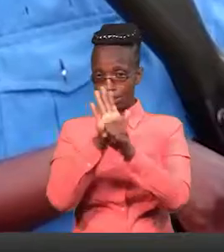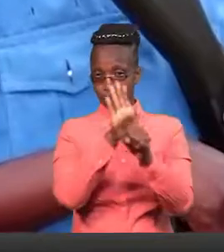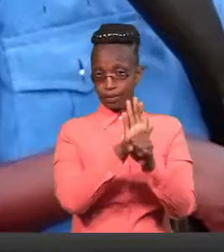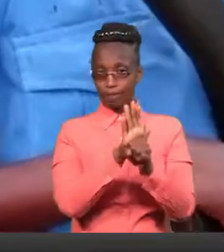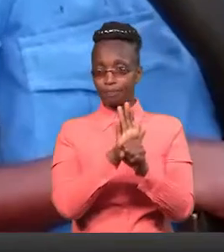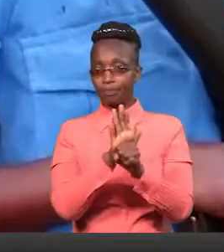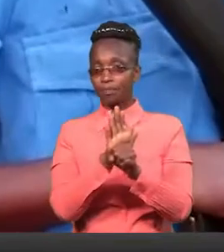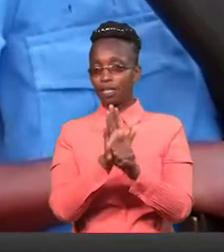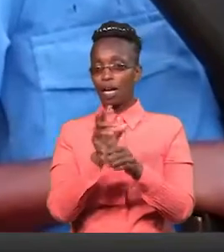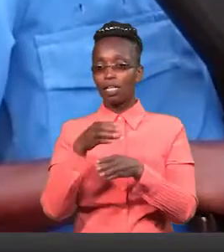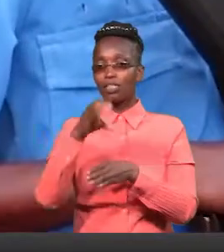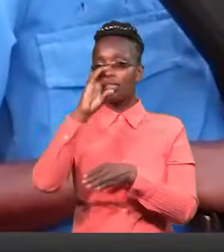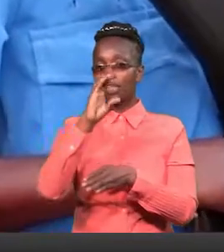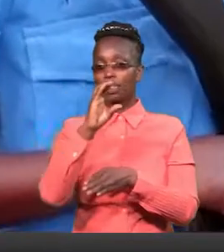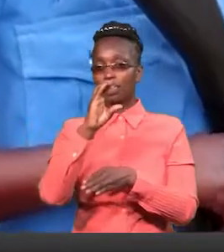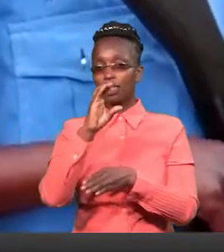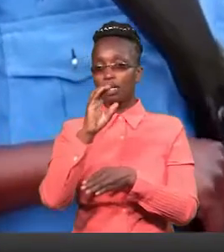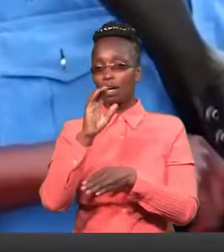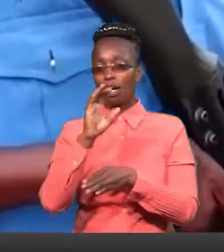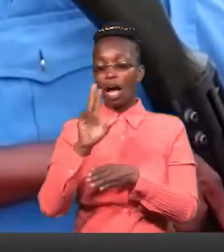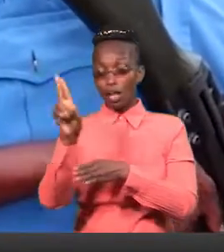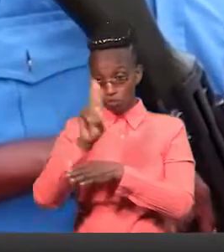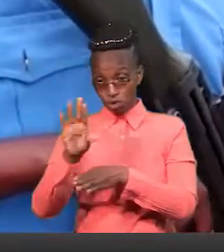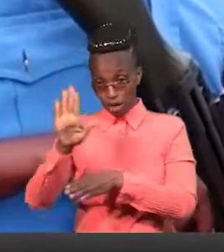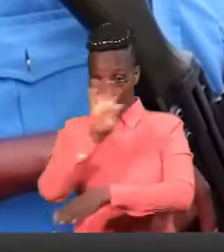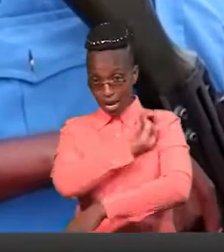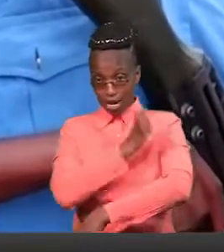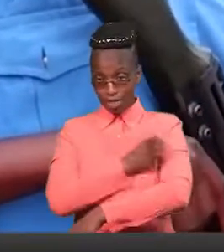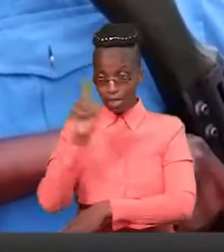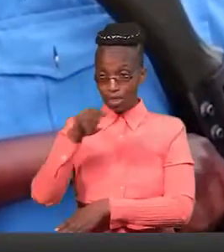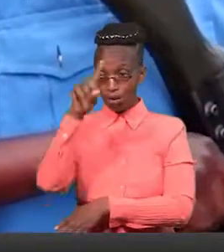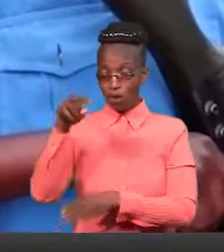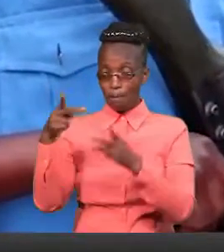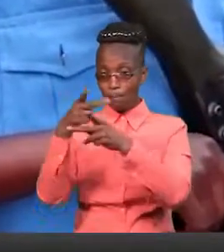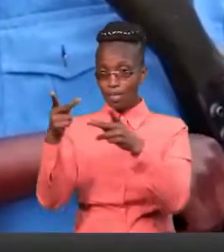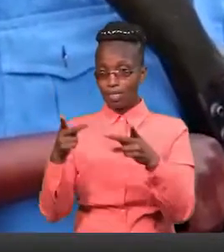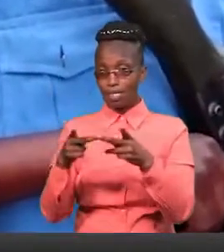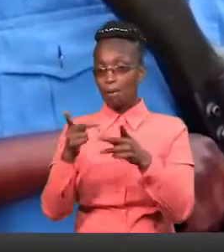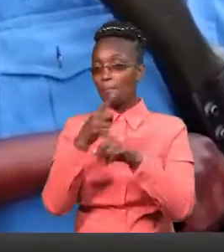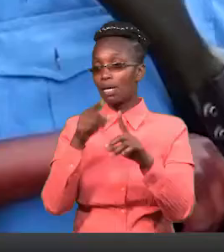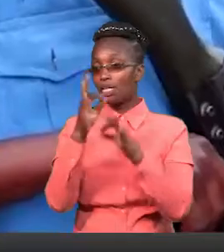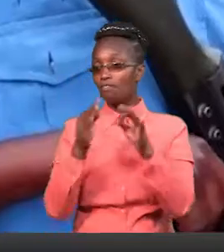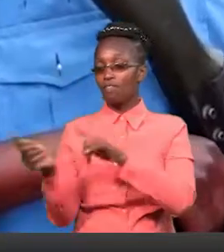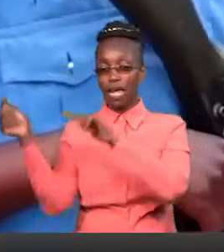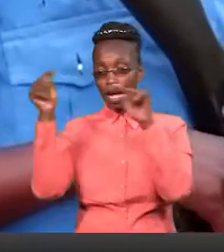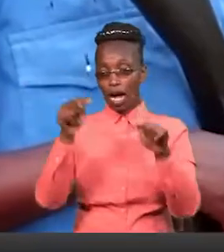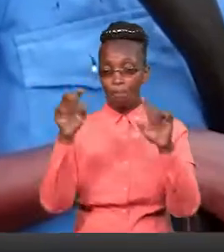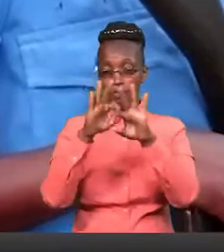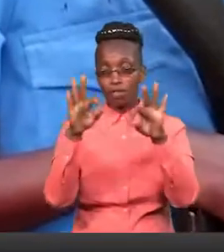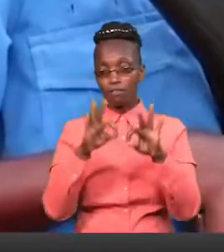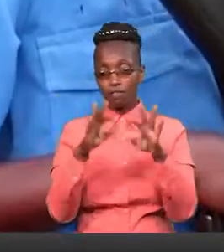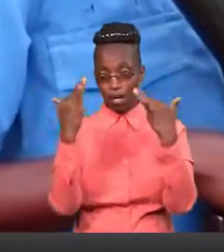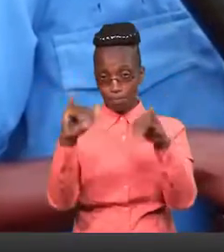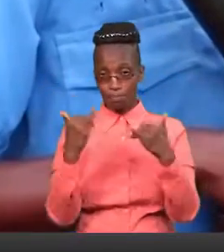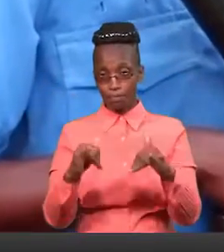wrong places, so maybe them coming here in the field playing also keeps them busy, and